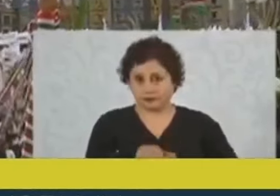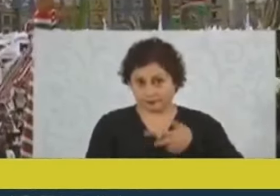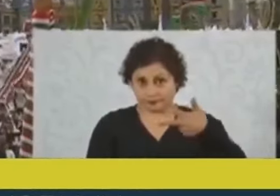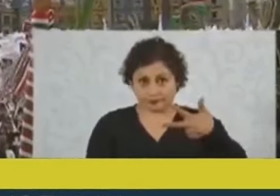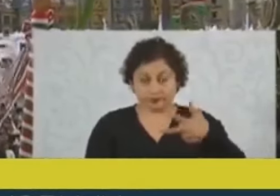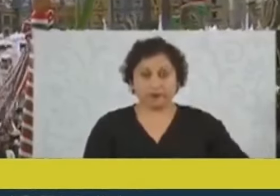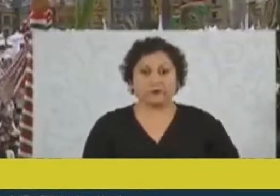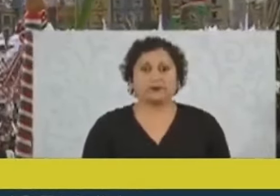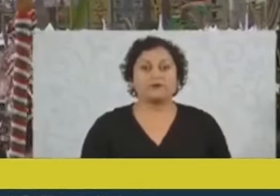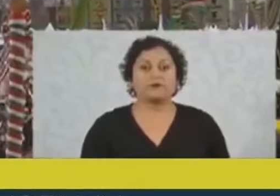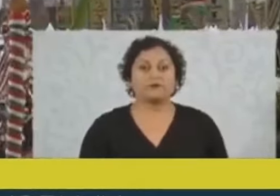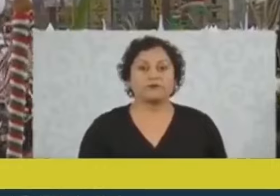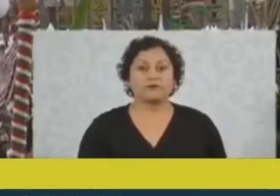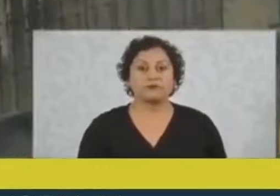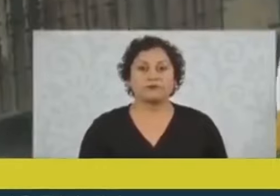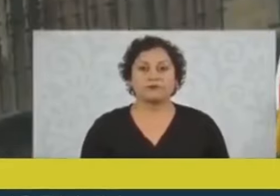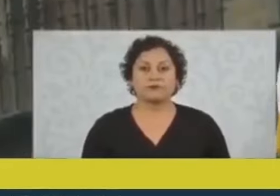8.